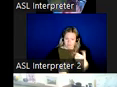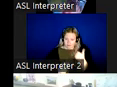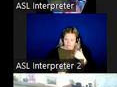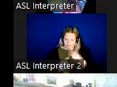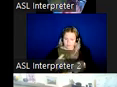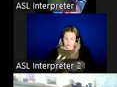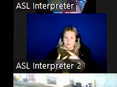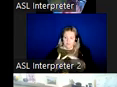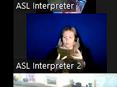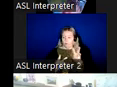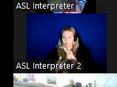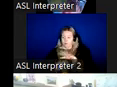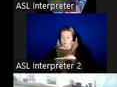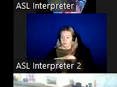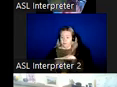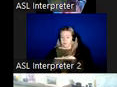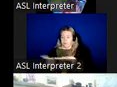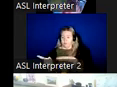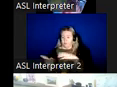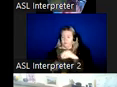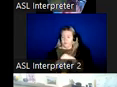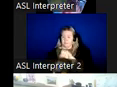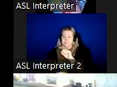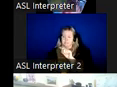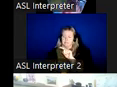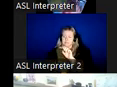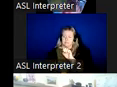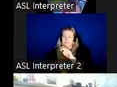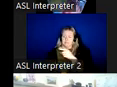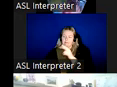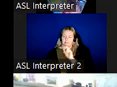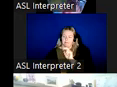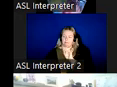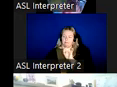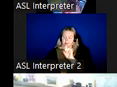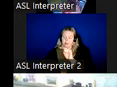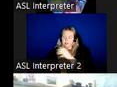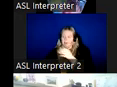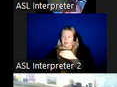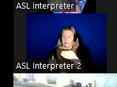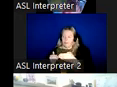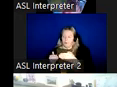Here in Western, we have them in Stephenville, as well as Corner Brook.